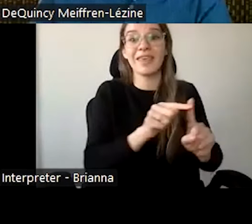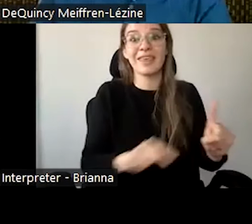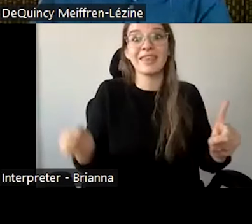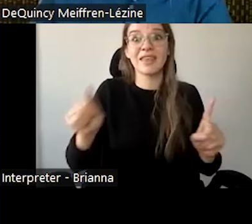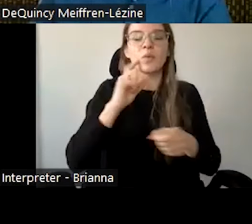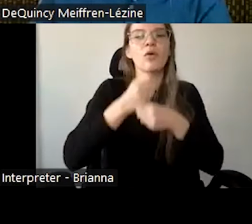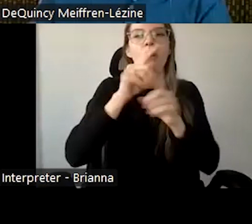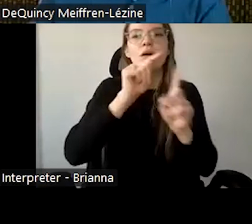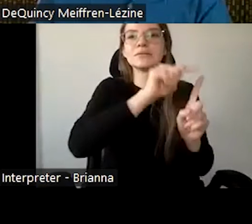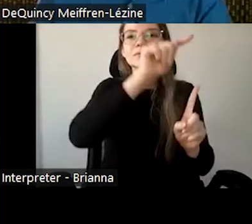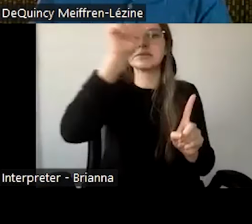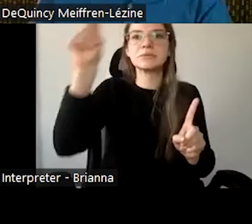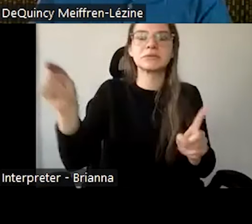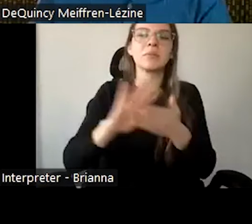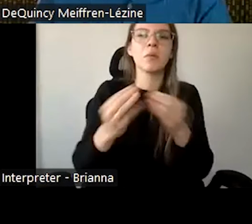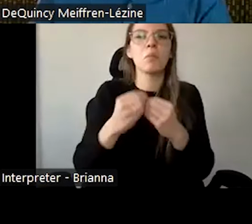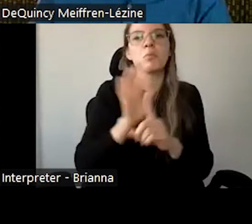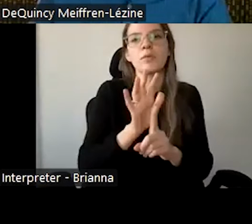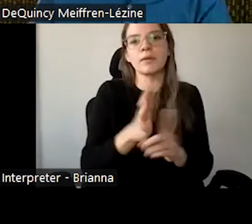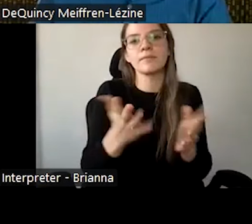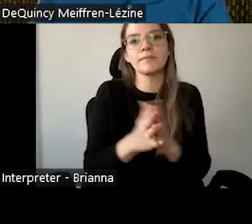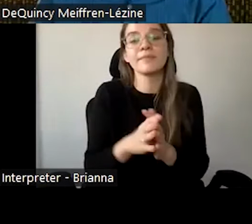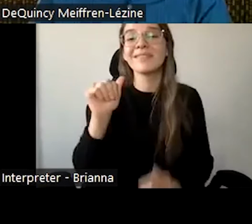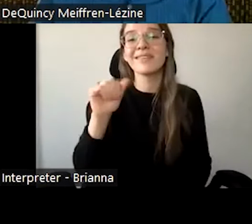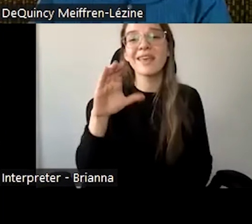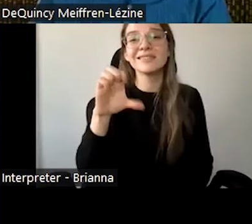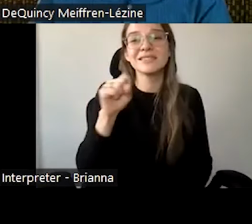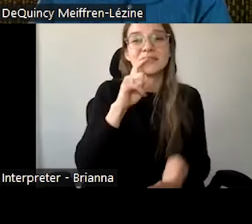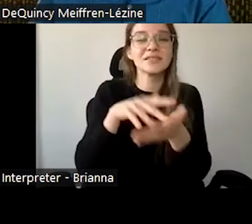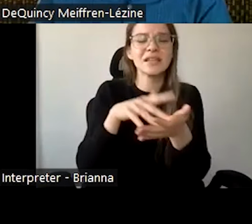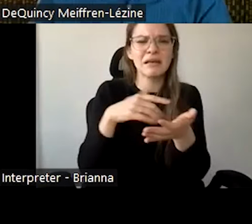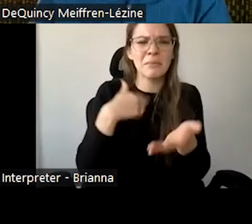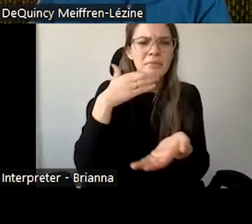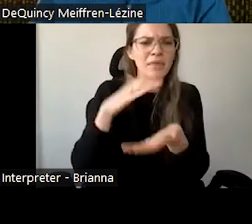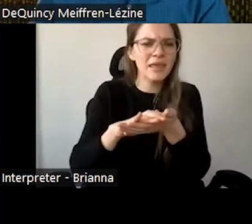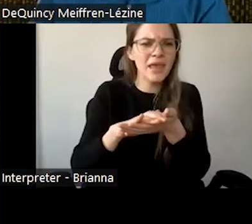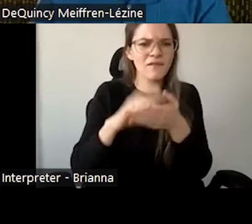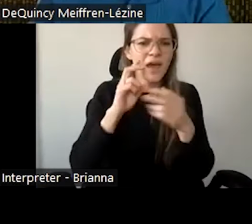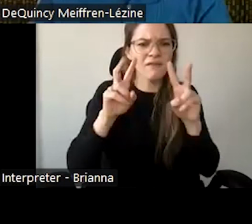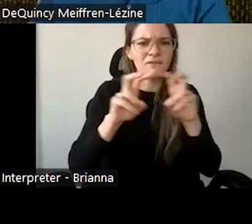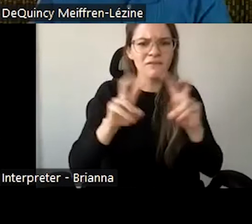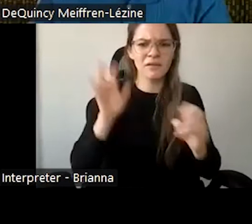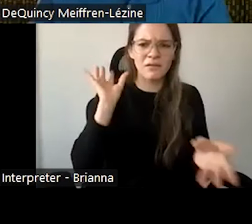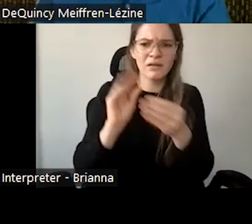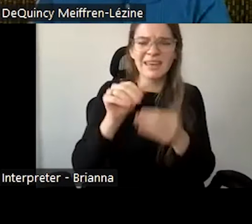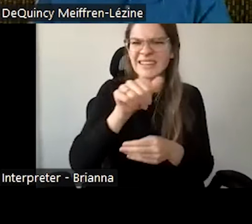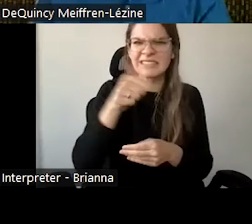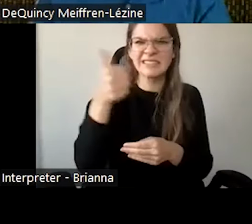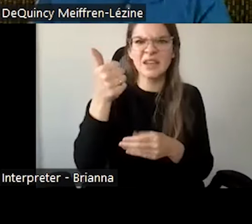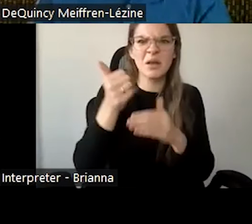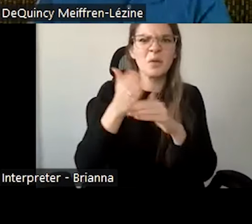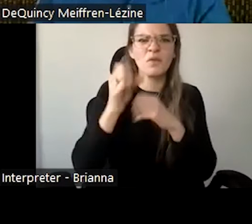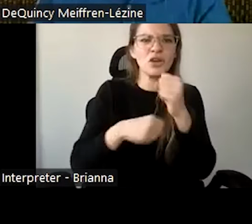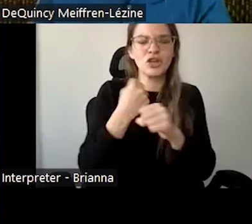prevalent. The ACEs studies have looked at, I think, 10 plus years